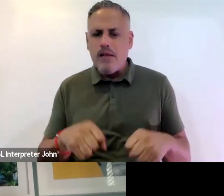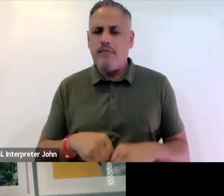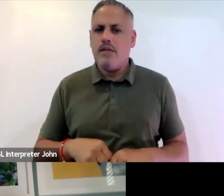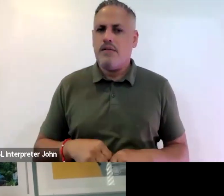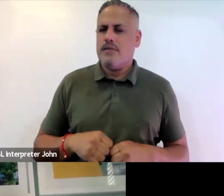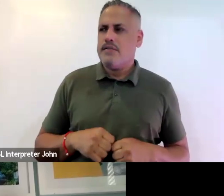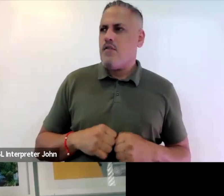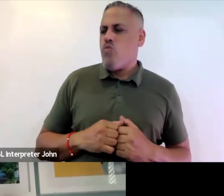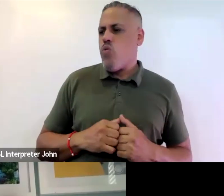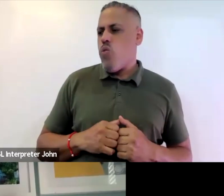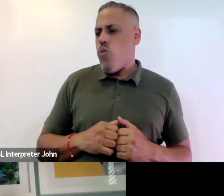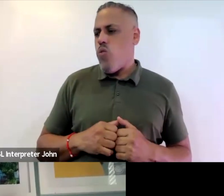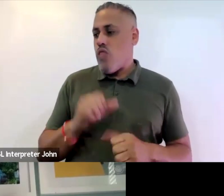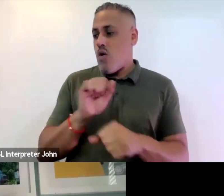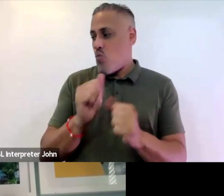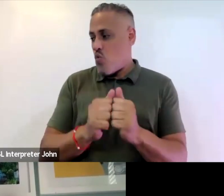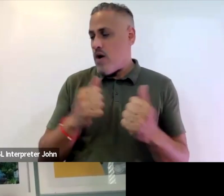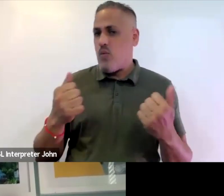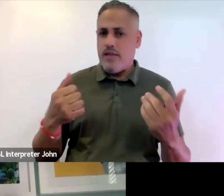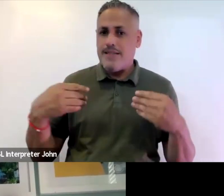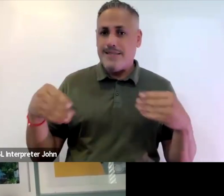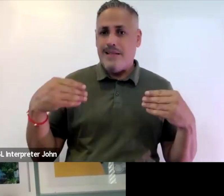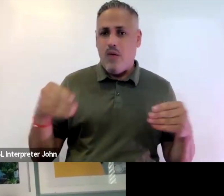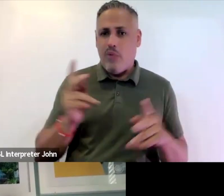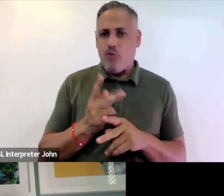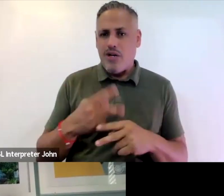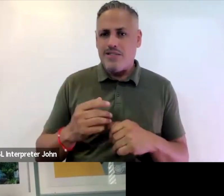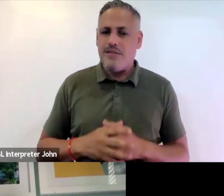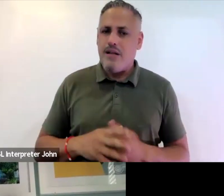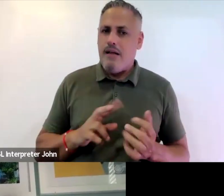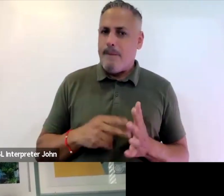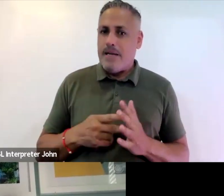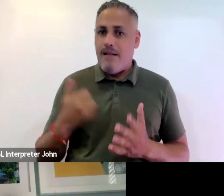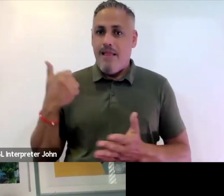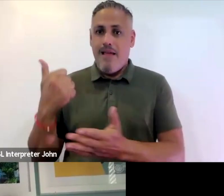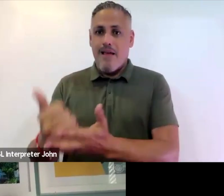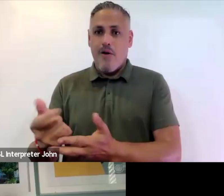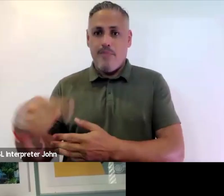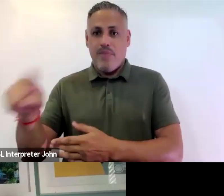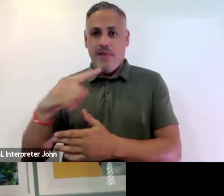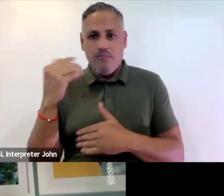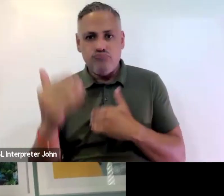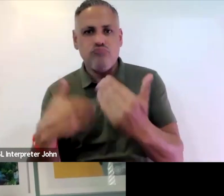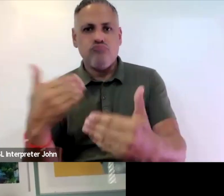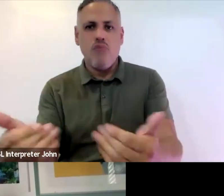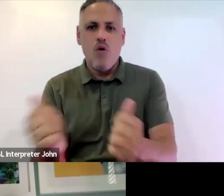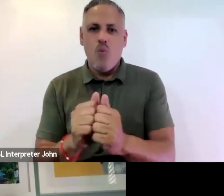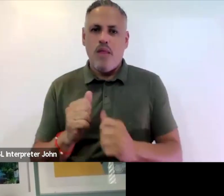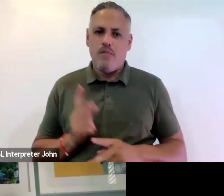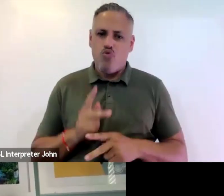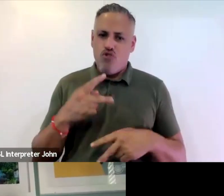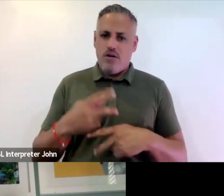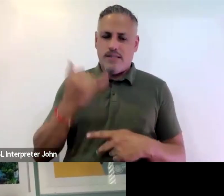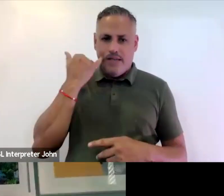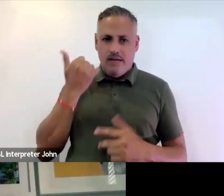maybe even work with the sales of the production, meaning like help the sales move forward with the production if that's